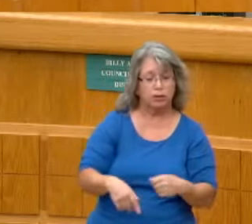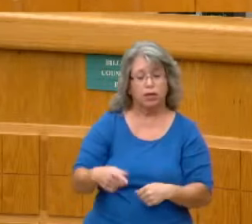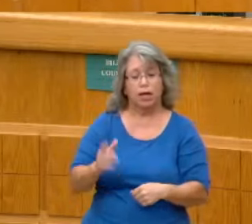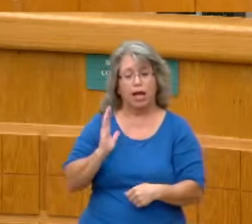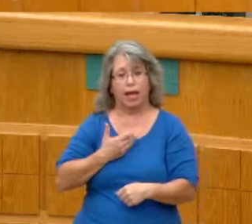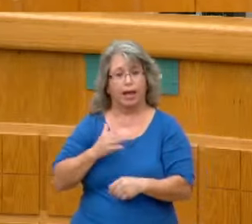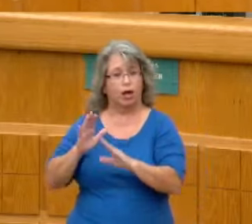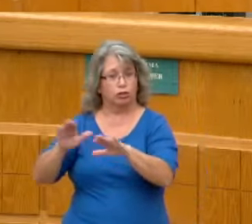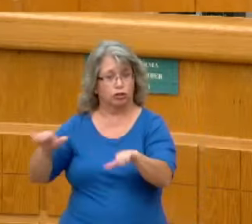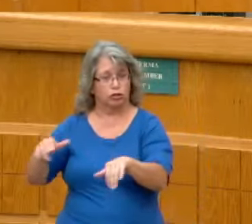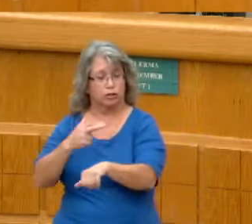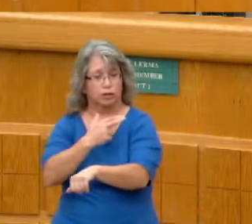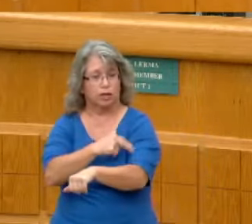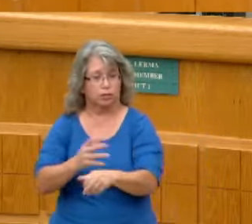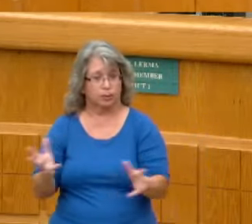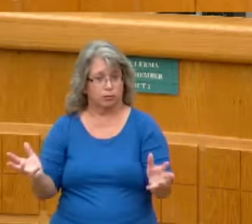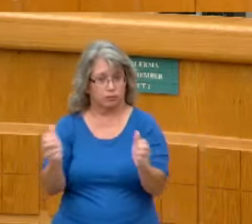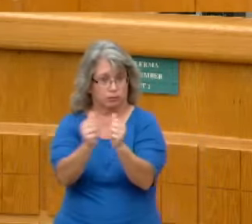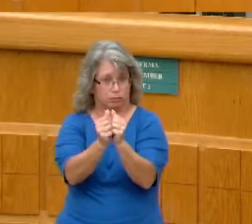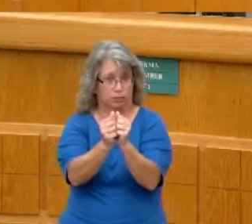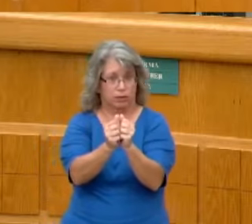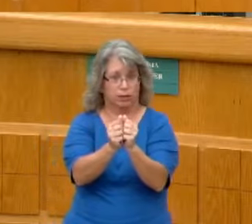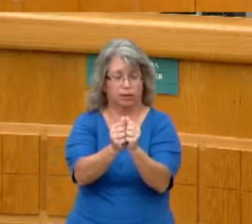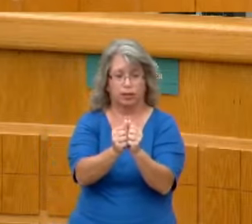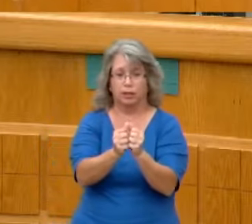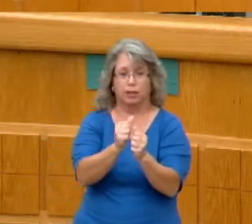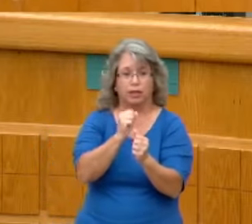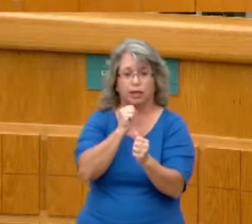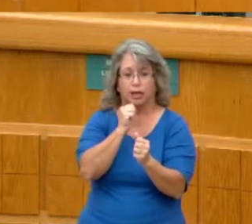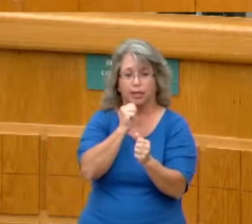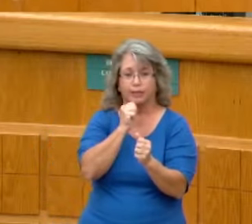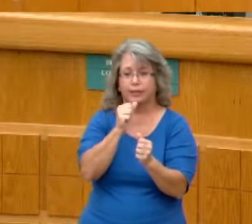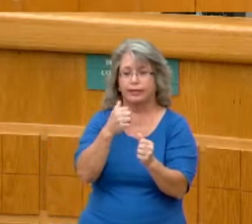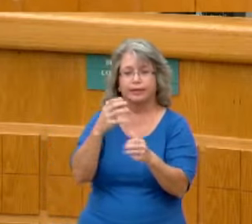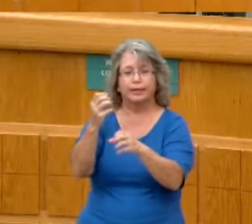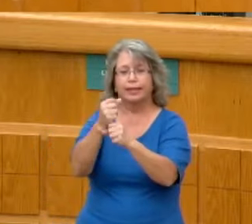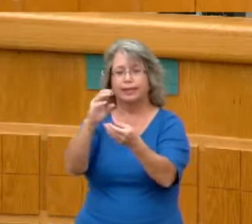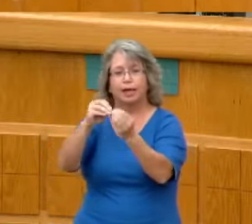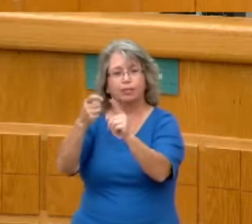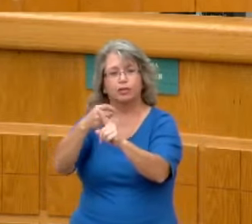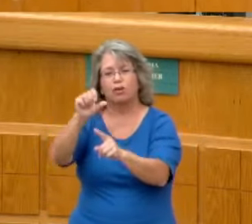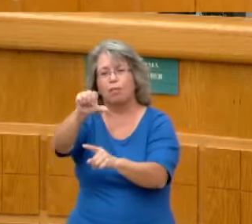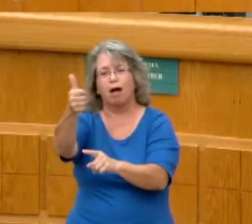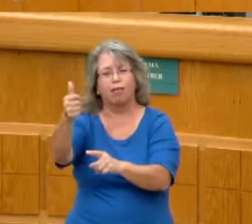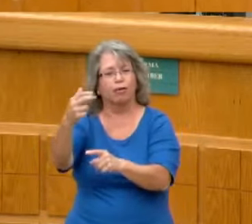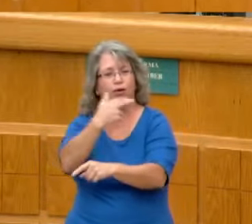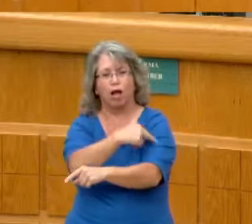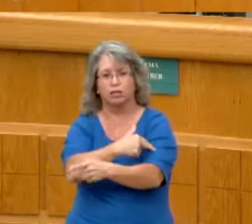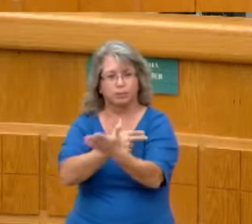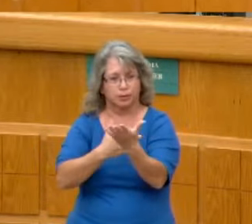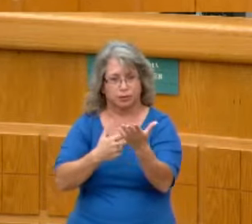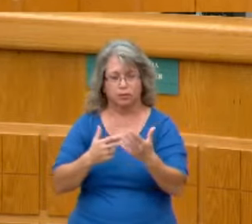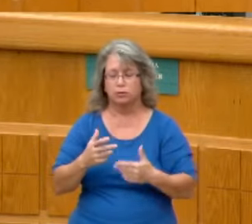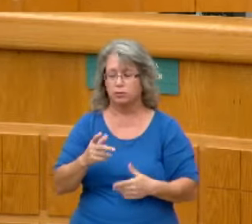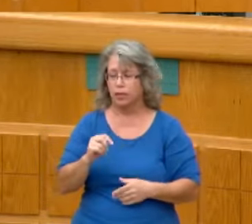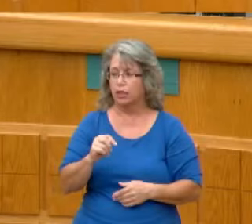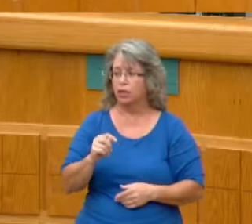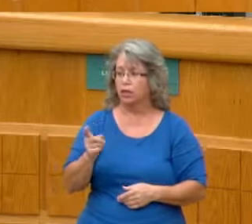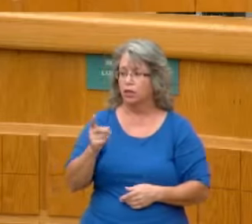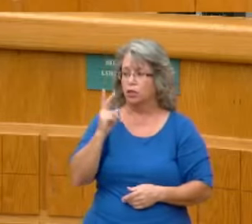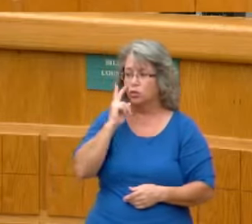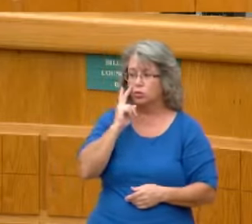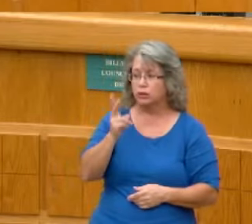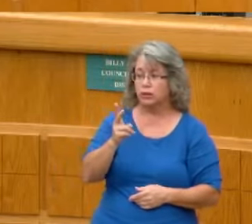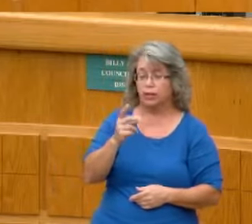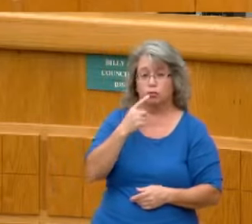our children's hospital. They're both included. So I didn't have data for the other hospital, so I didn't include that in here. But what you see is you see